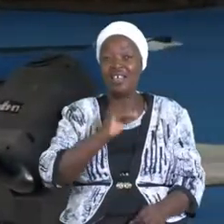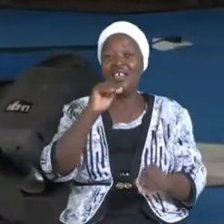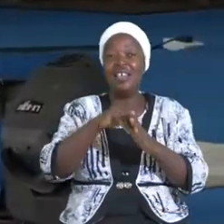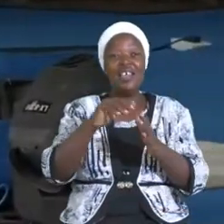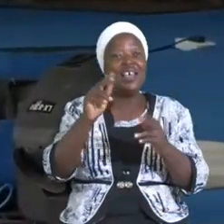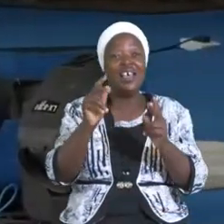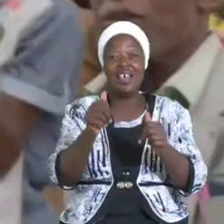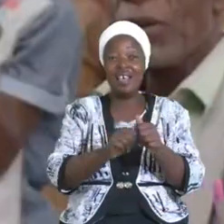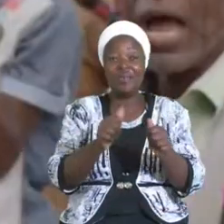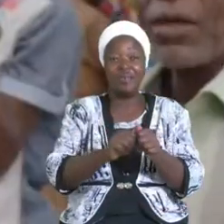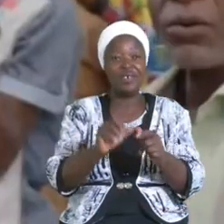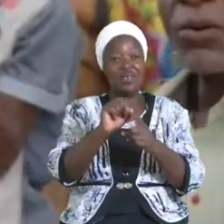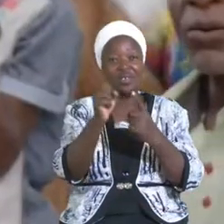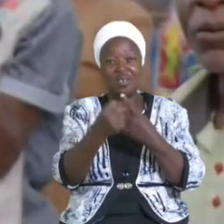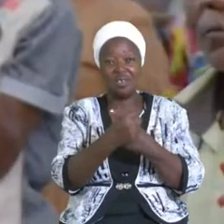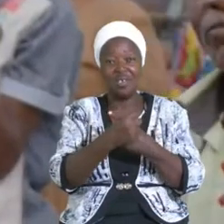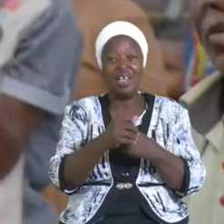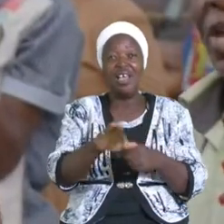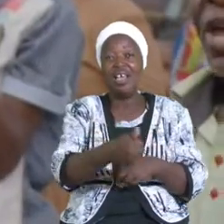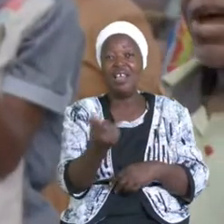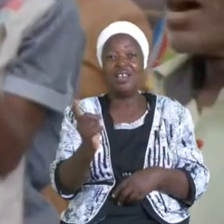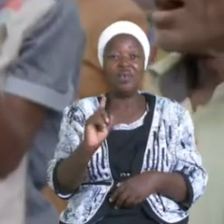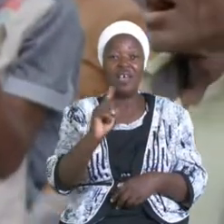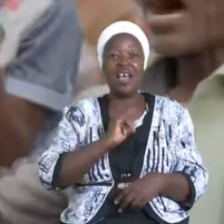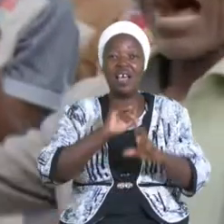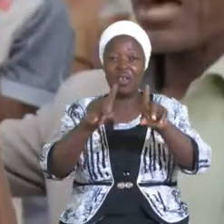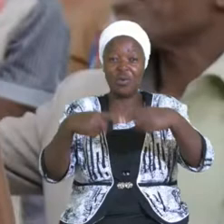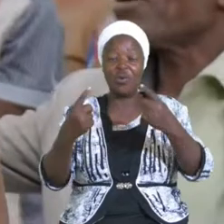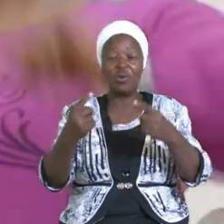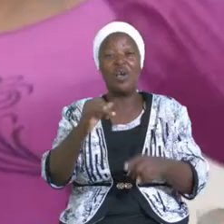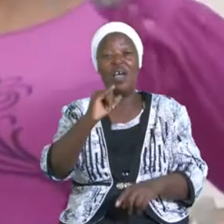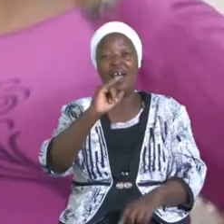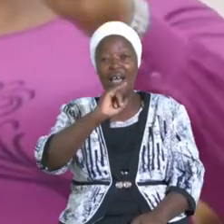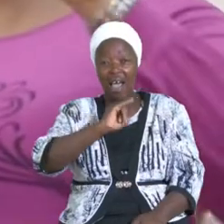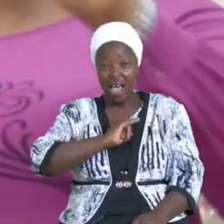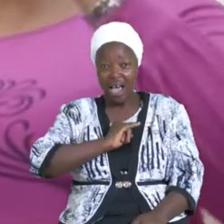anywhere I go, I will conquer.